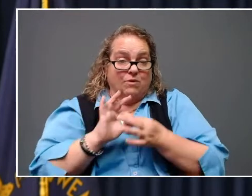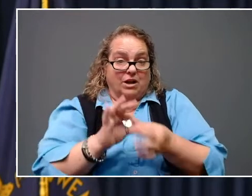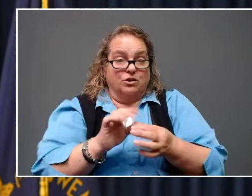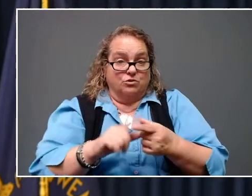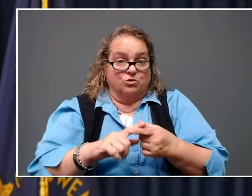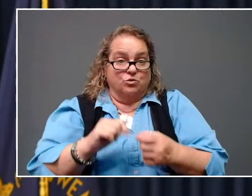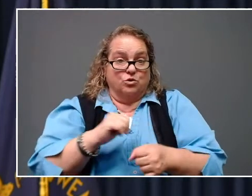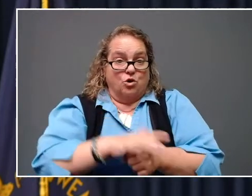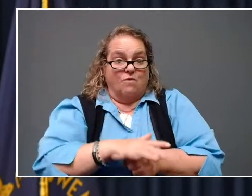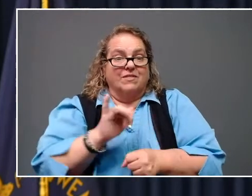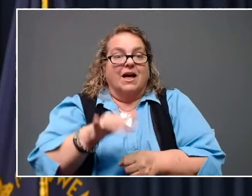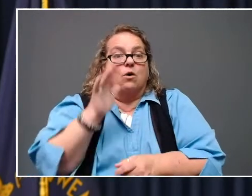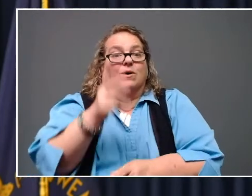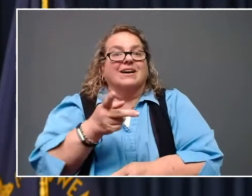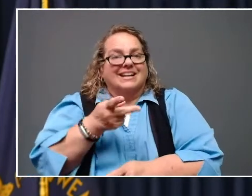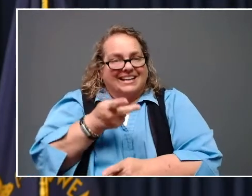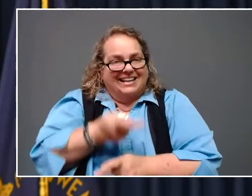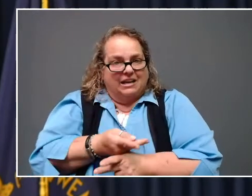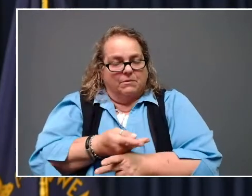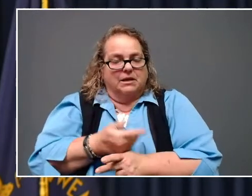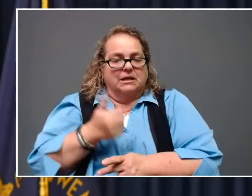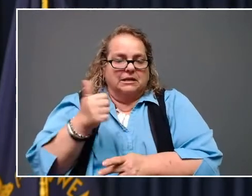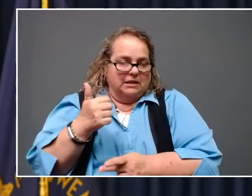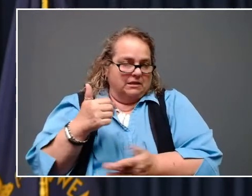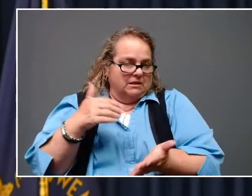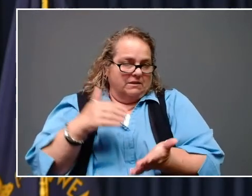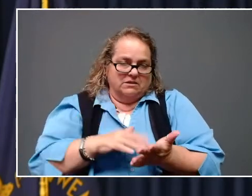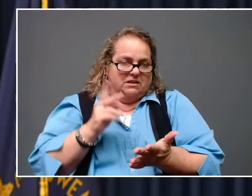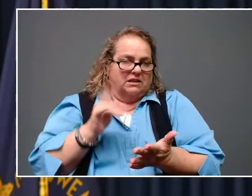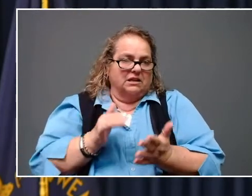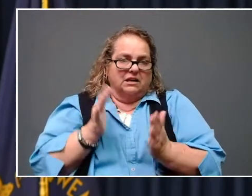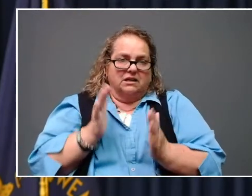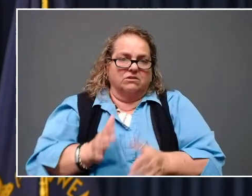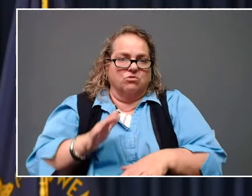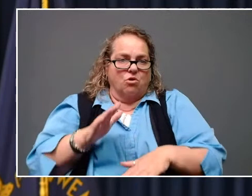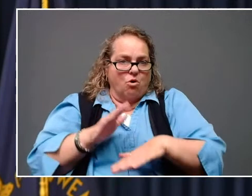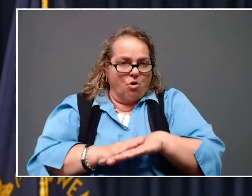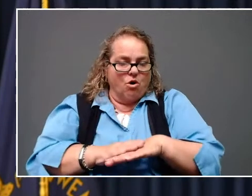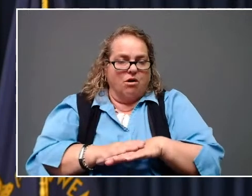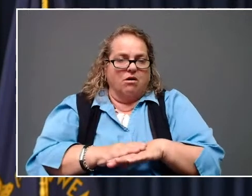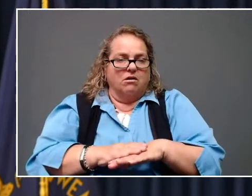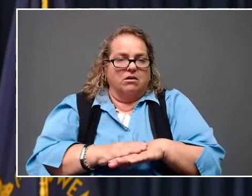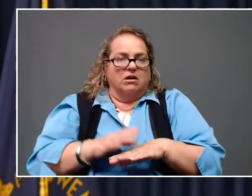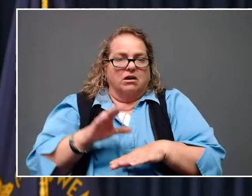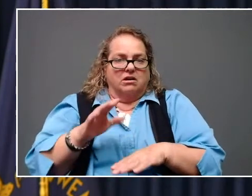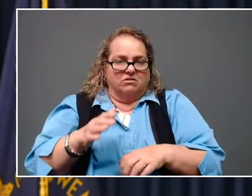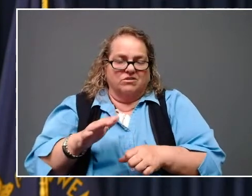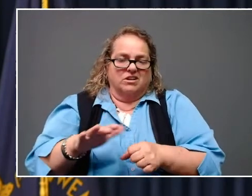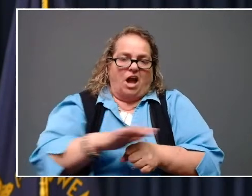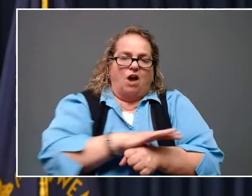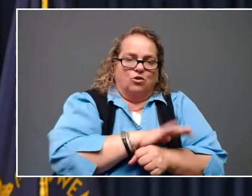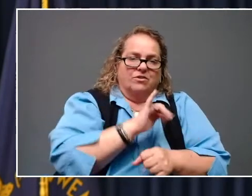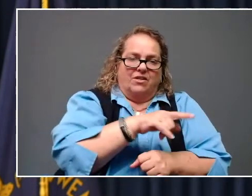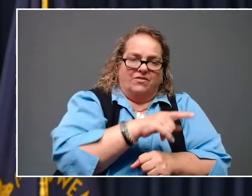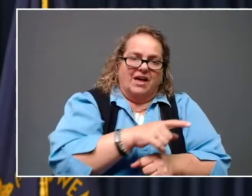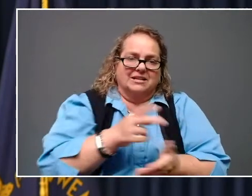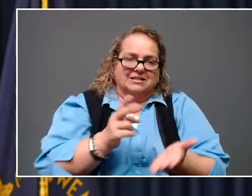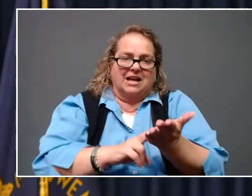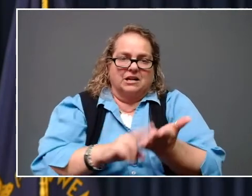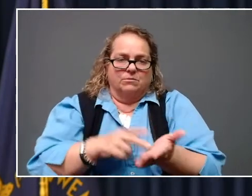keep tens of thousands of Kentuckians on coverage that they signed up for during the